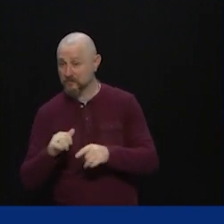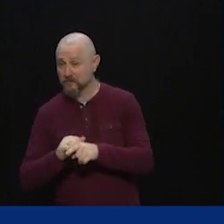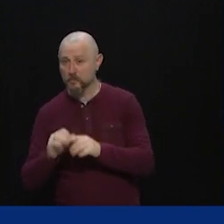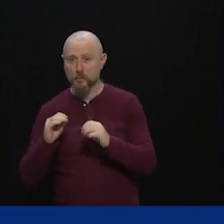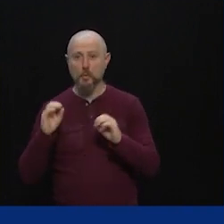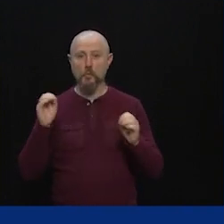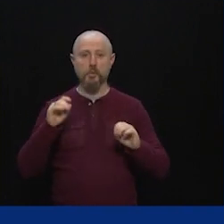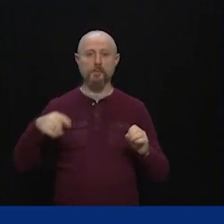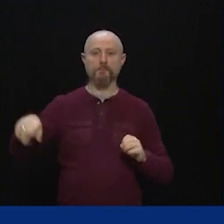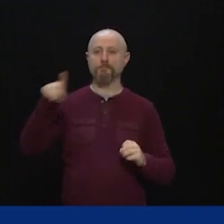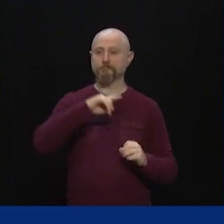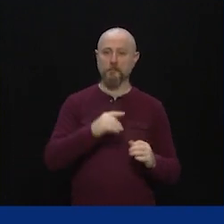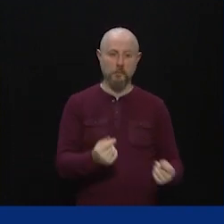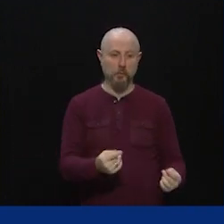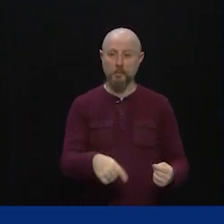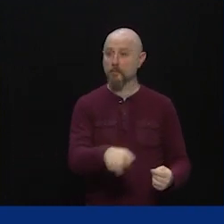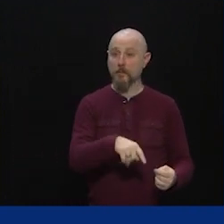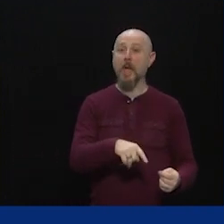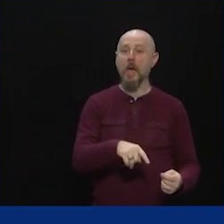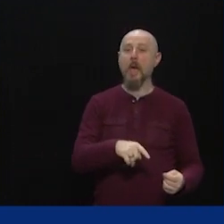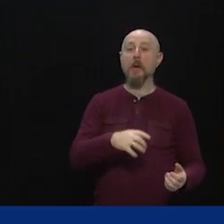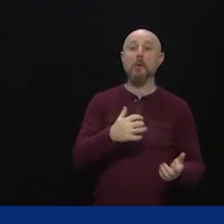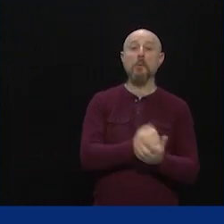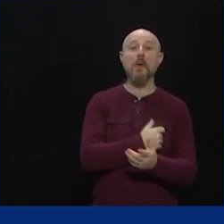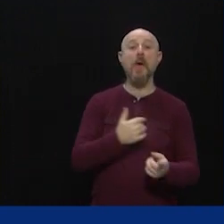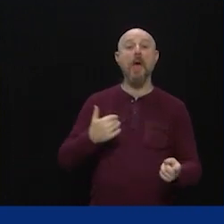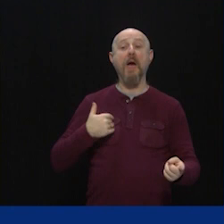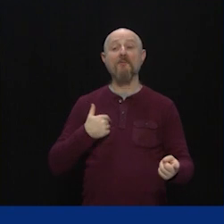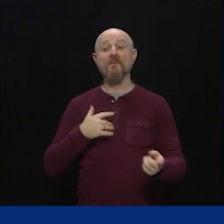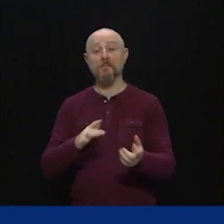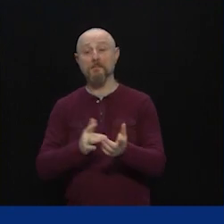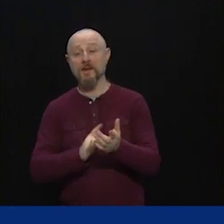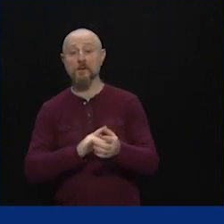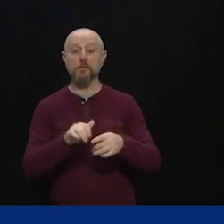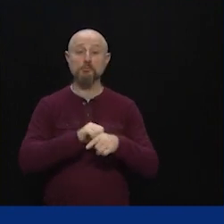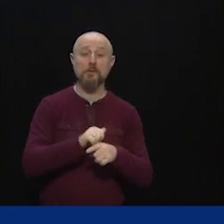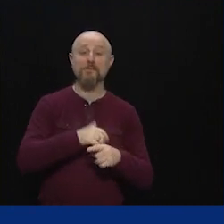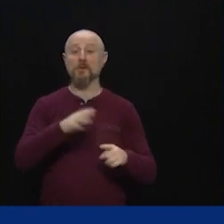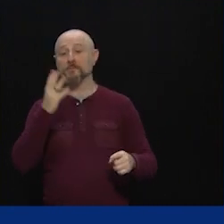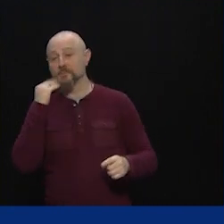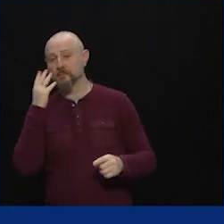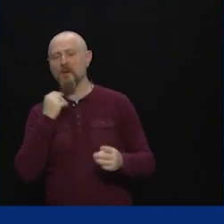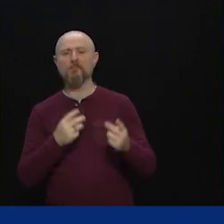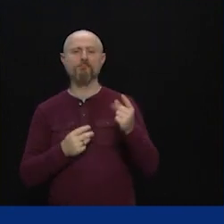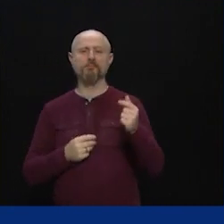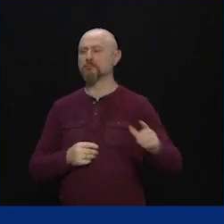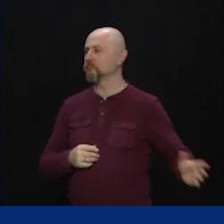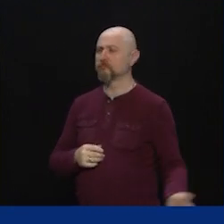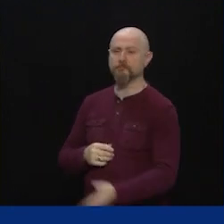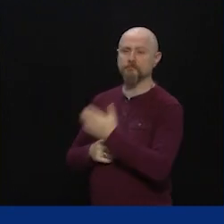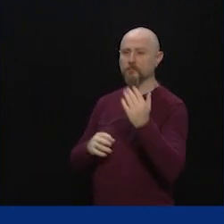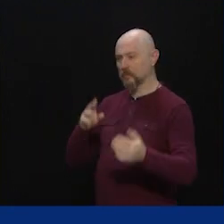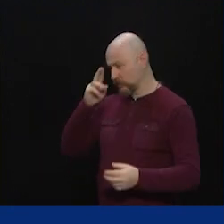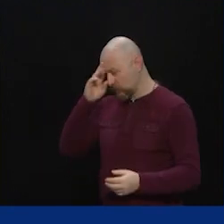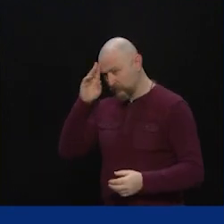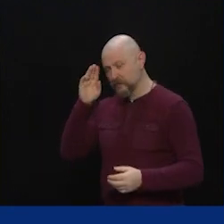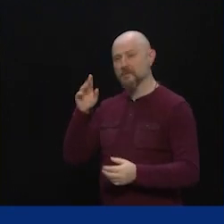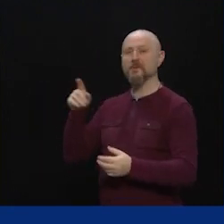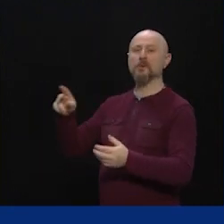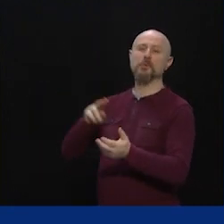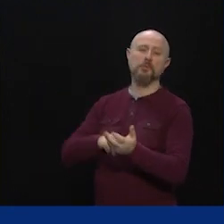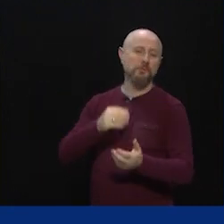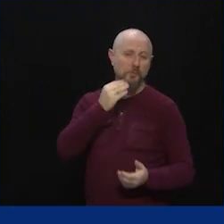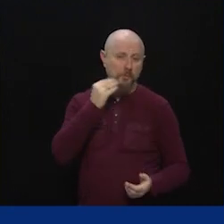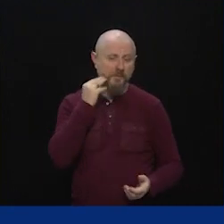ones who had medical training immediately went into our nursing homes, into our hospitals to relieve the pressure off our incredibly overworked and